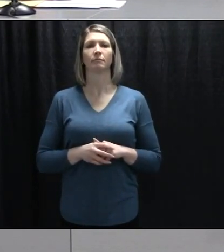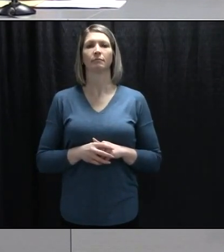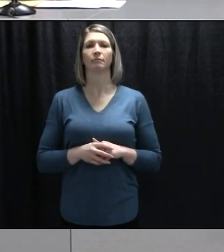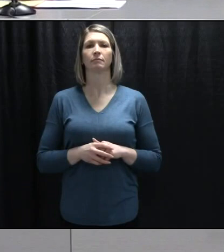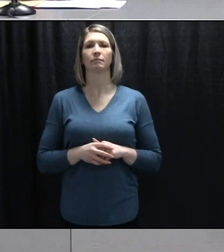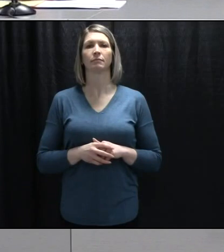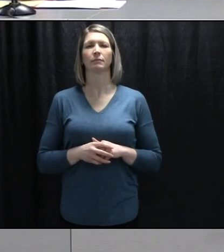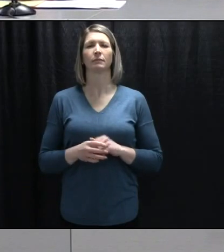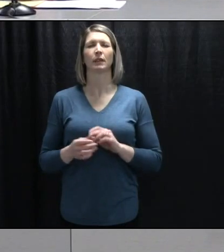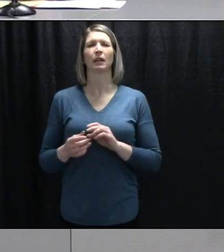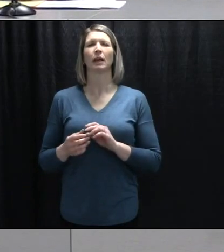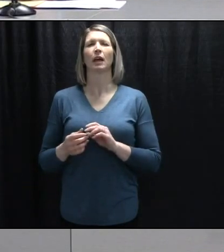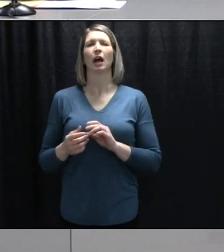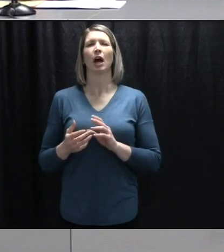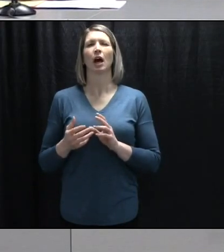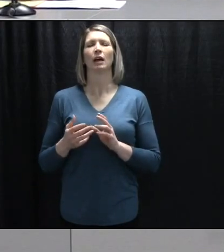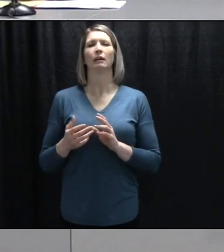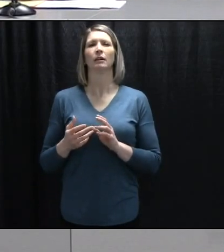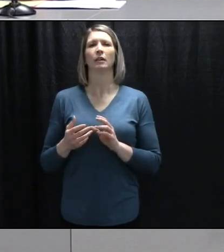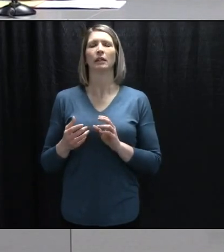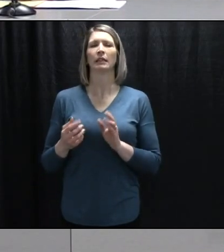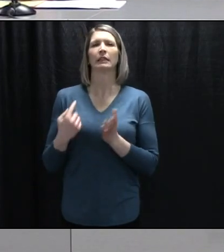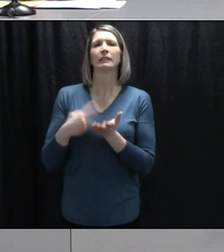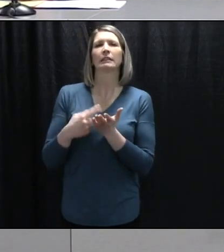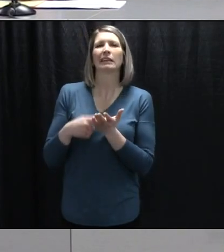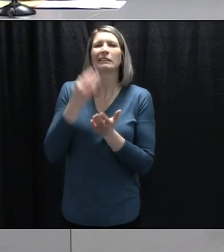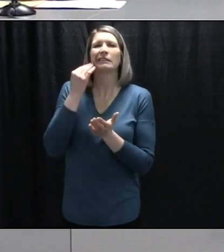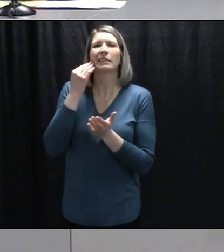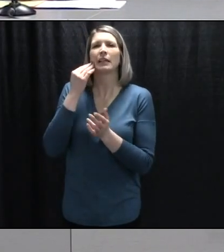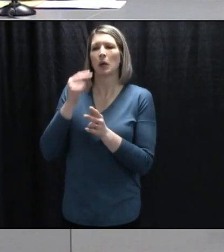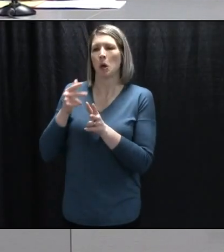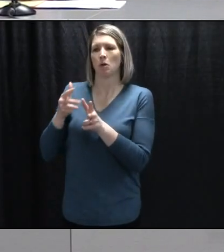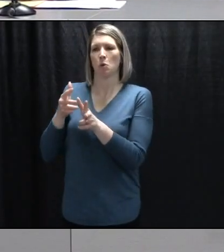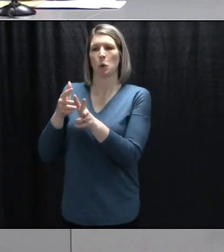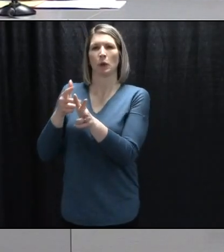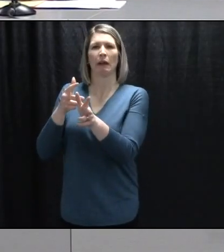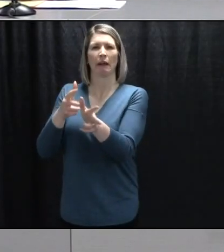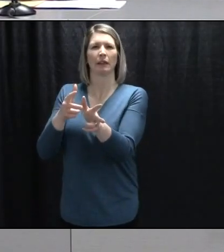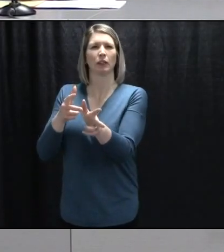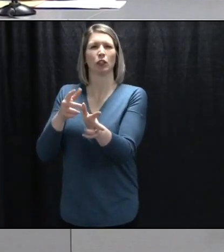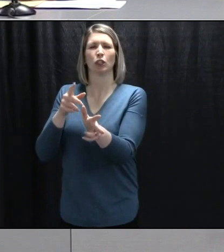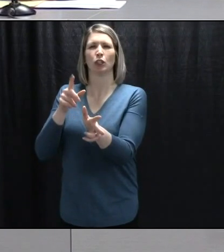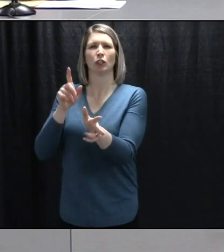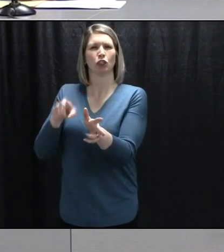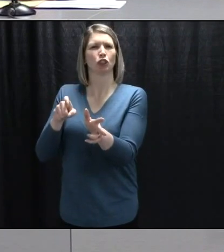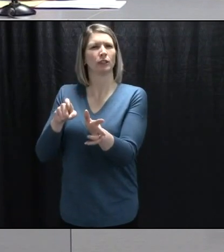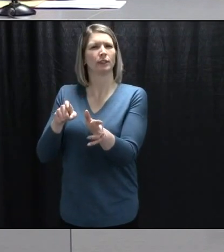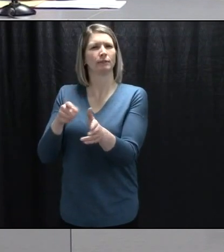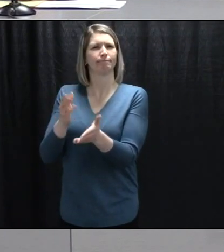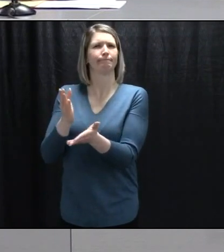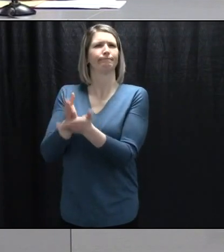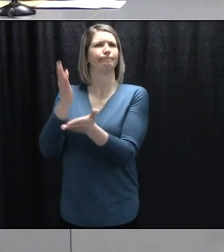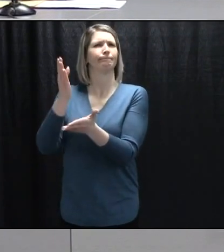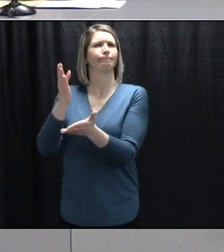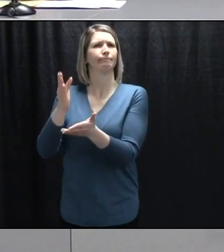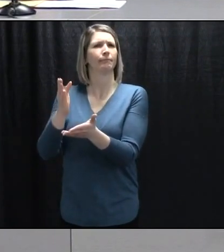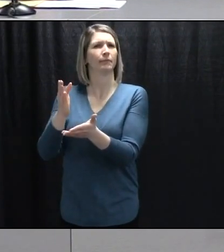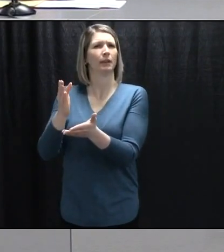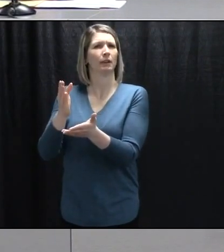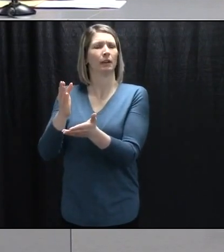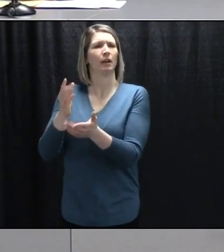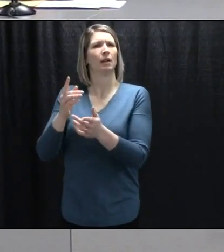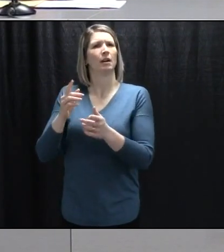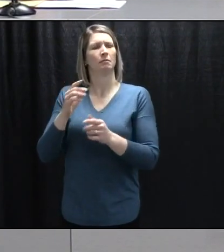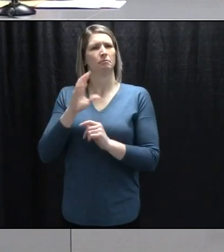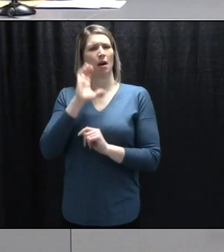Haggie about motorcades. You'd indicated that communities shouldn't be doing them. They've been a good morale booster as a